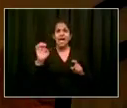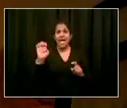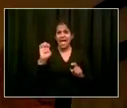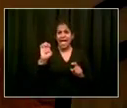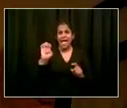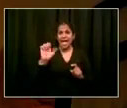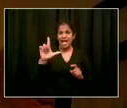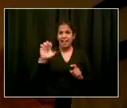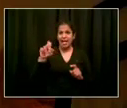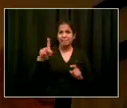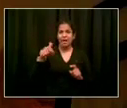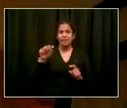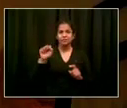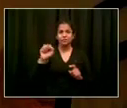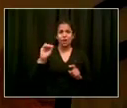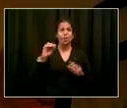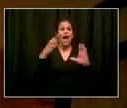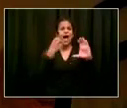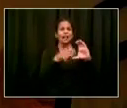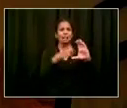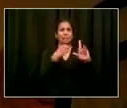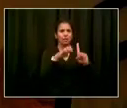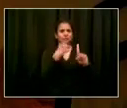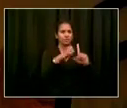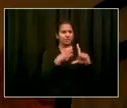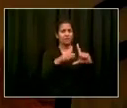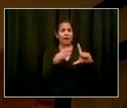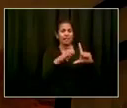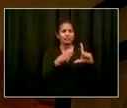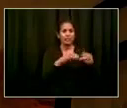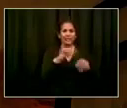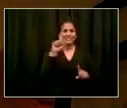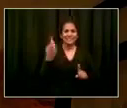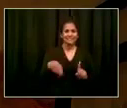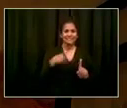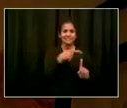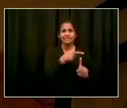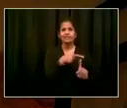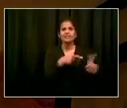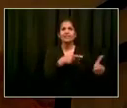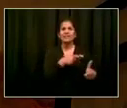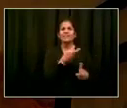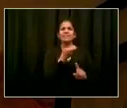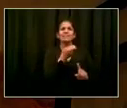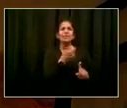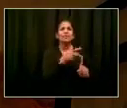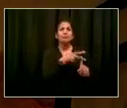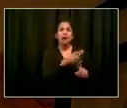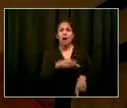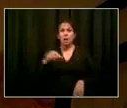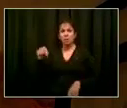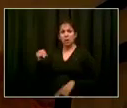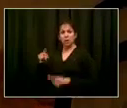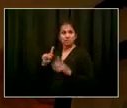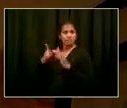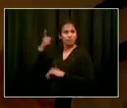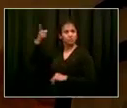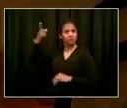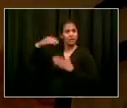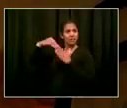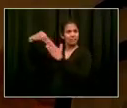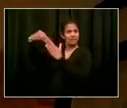entire time. So what we know is that the tactics that we have been deploying on the ground, phone banking, text banking, in-person